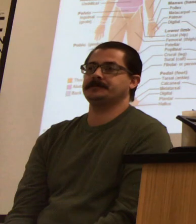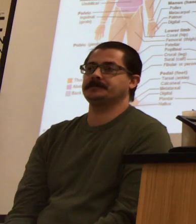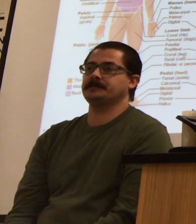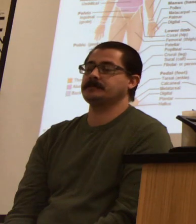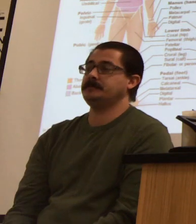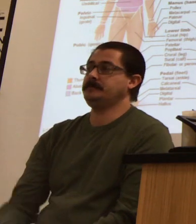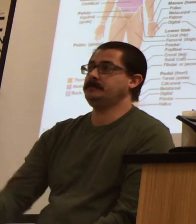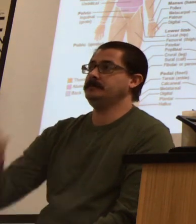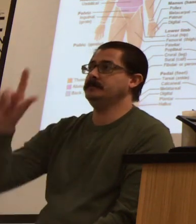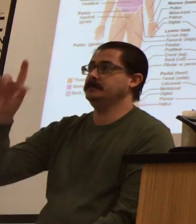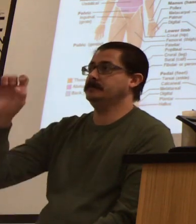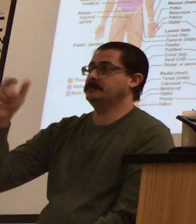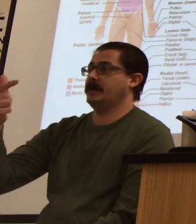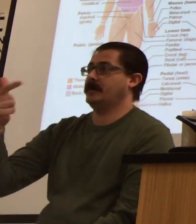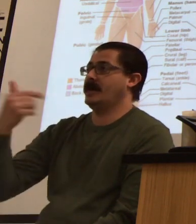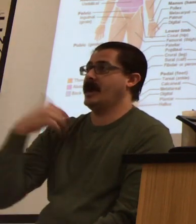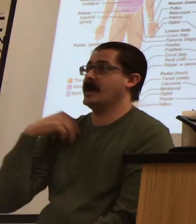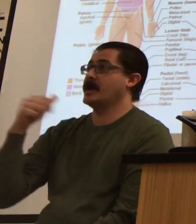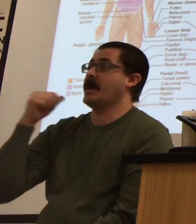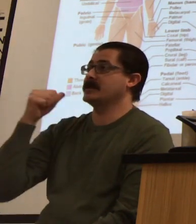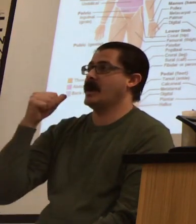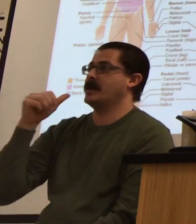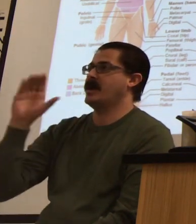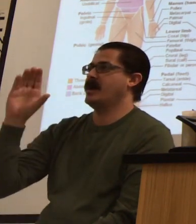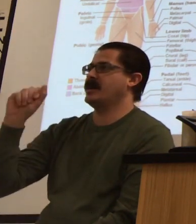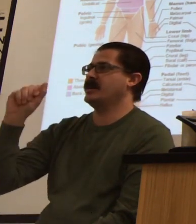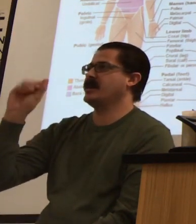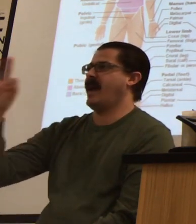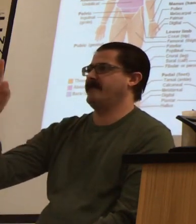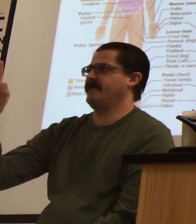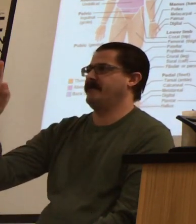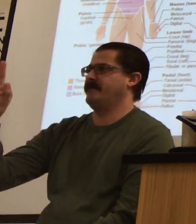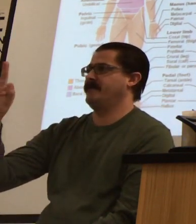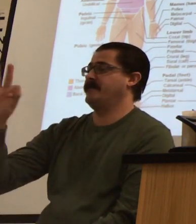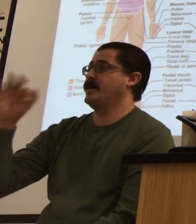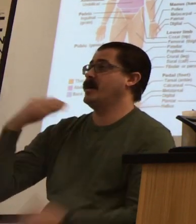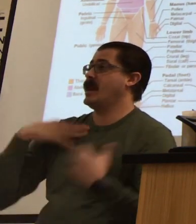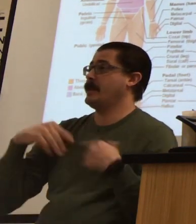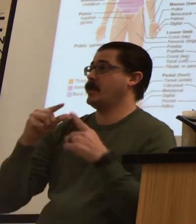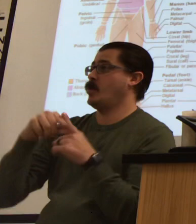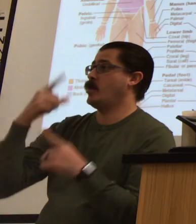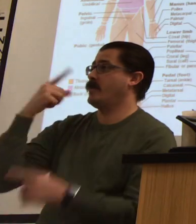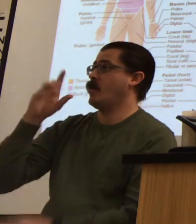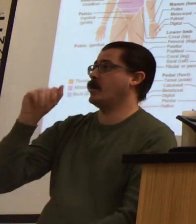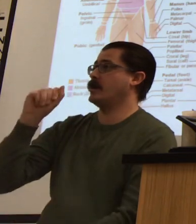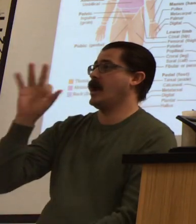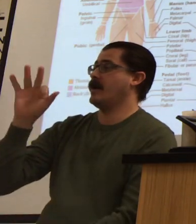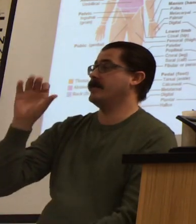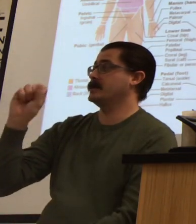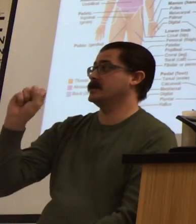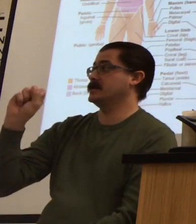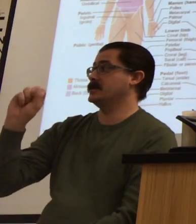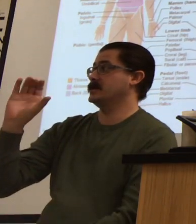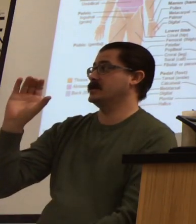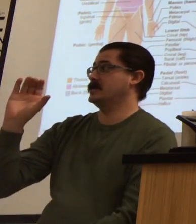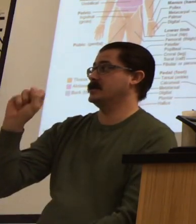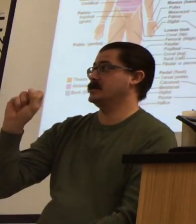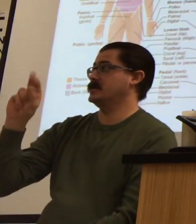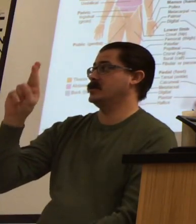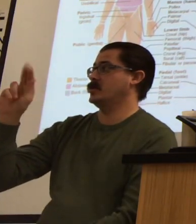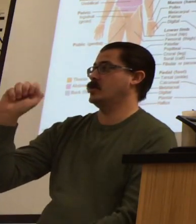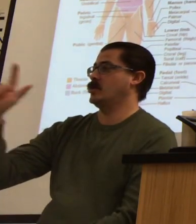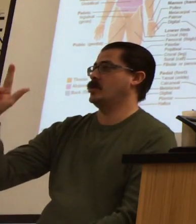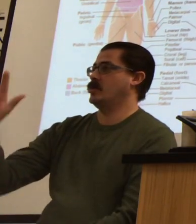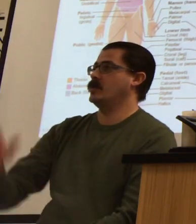Now the leg has a backside, your calf. And the anatomy word for calf is sural. So don't confuse crural and